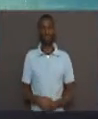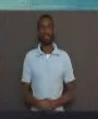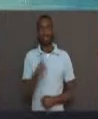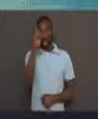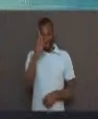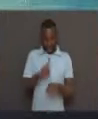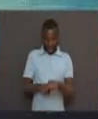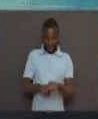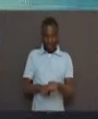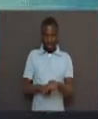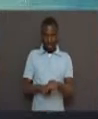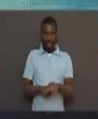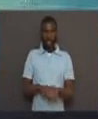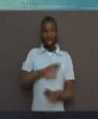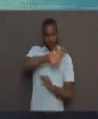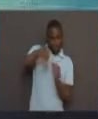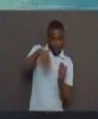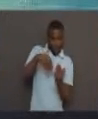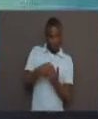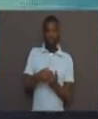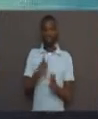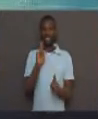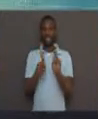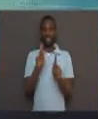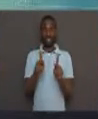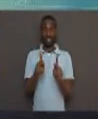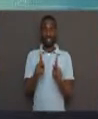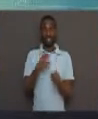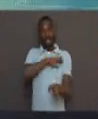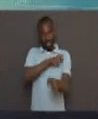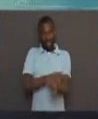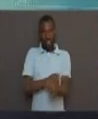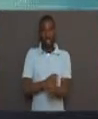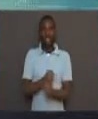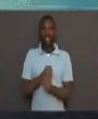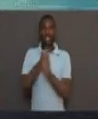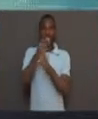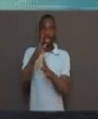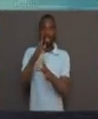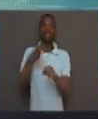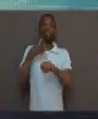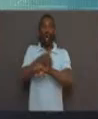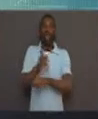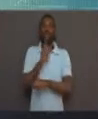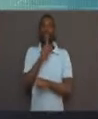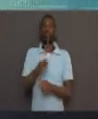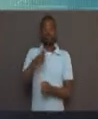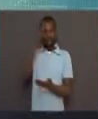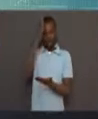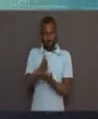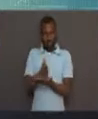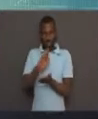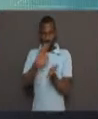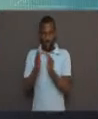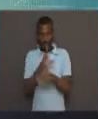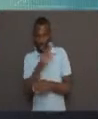Once it has lost all of its kinetic energy, it will stop and be absorbed